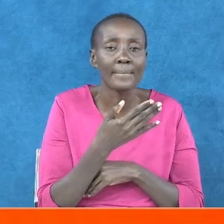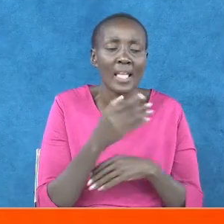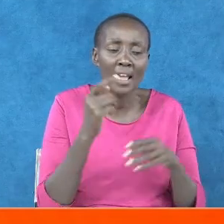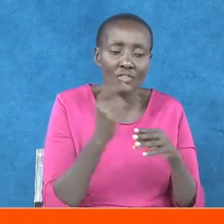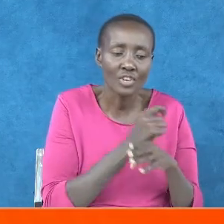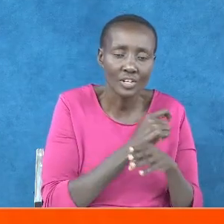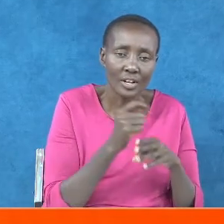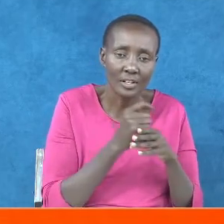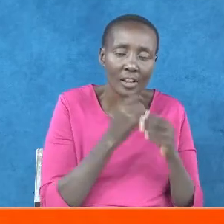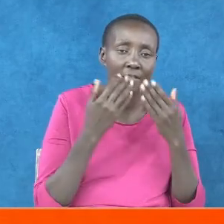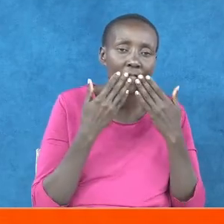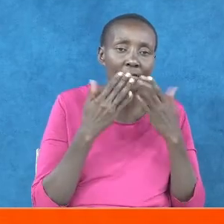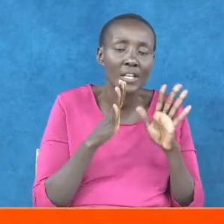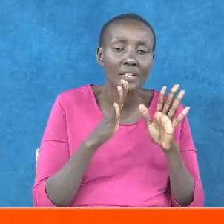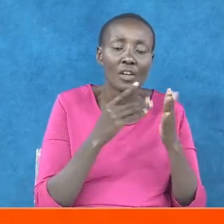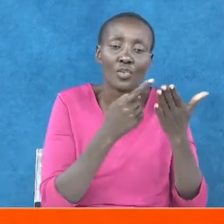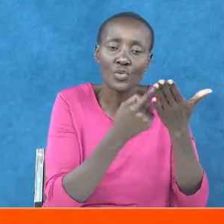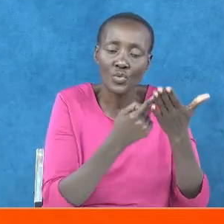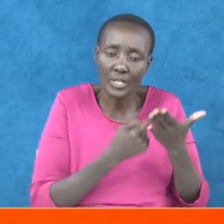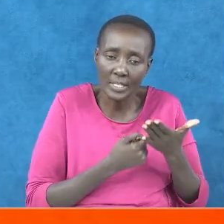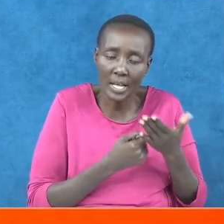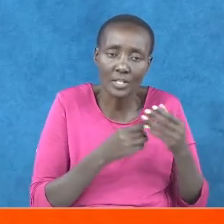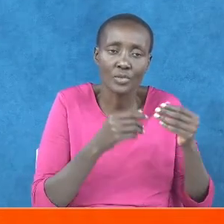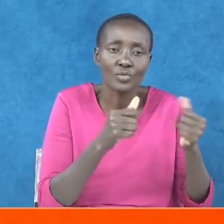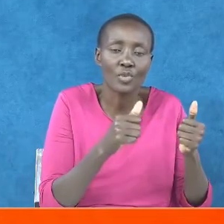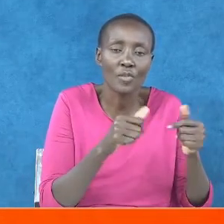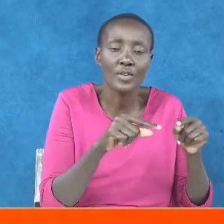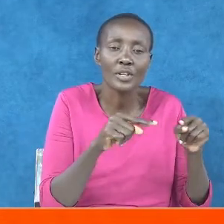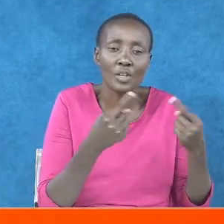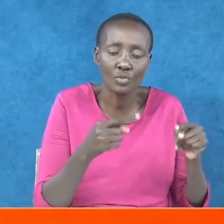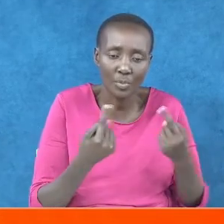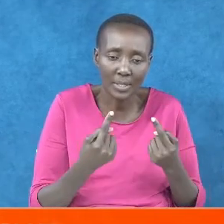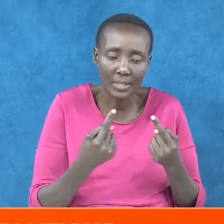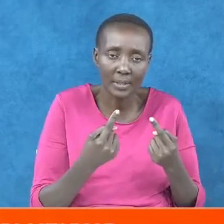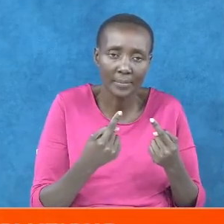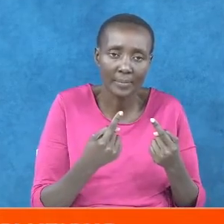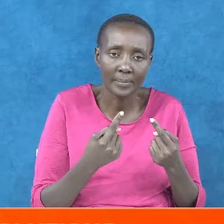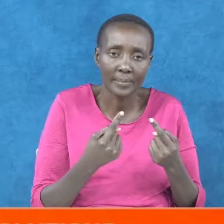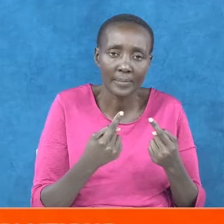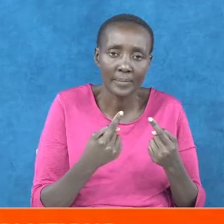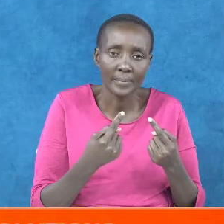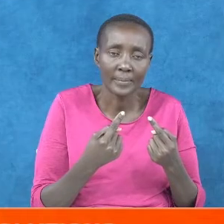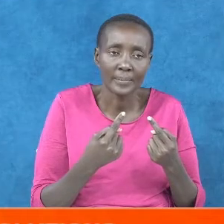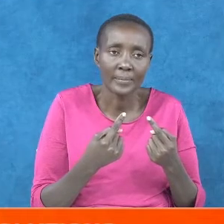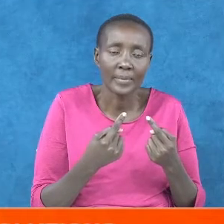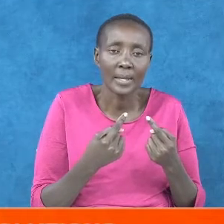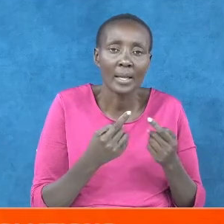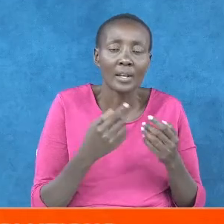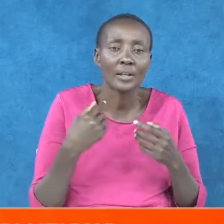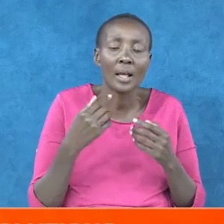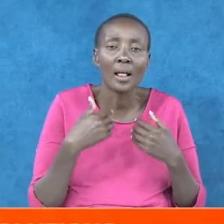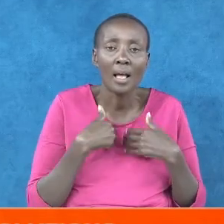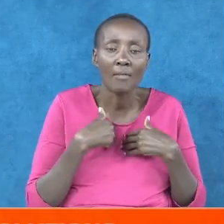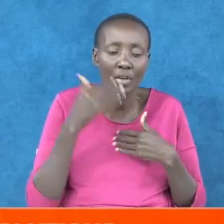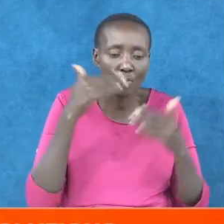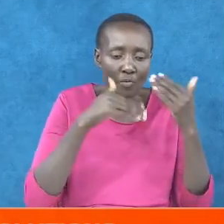trained to arbitrate or to resolve disputes within an arbitration setting or within a mediation setting. And with having